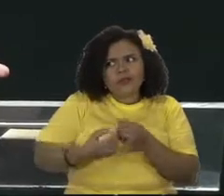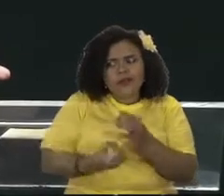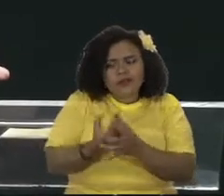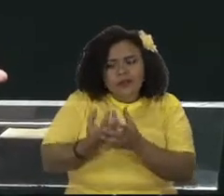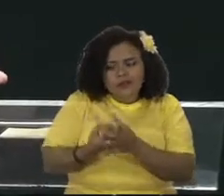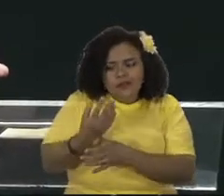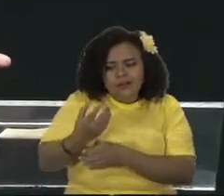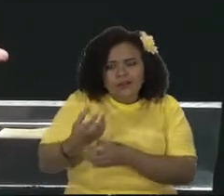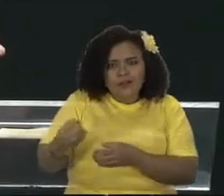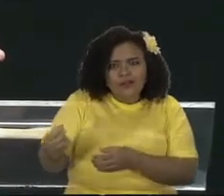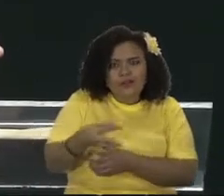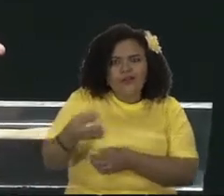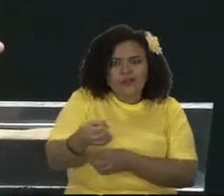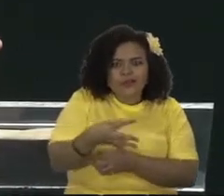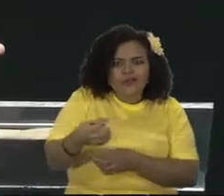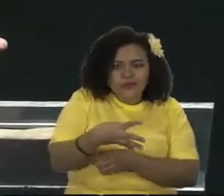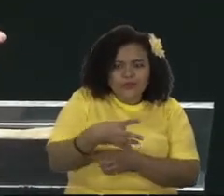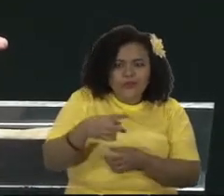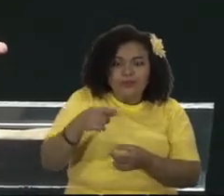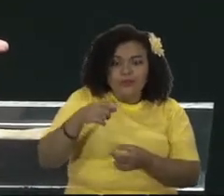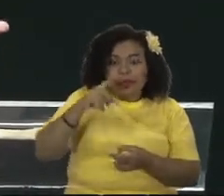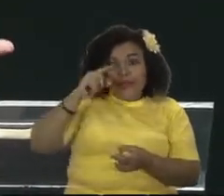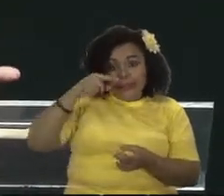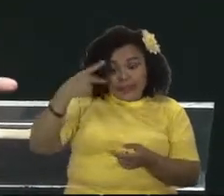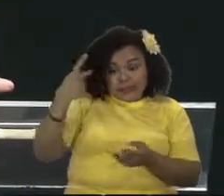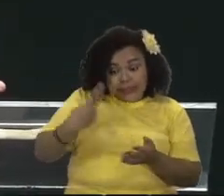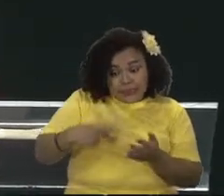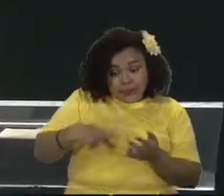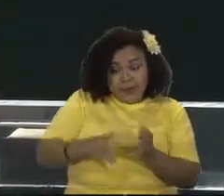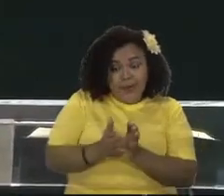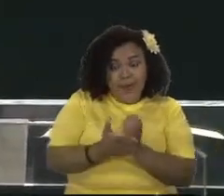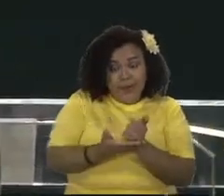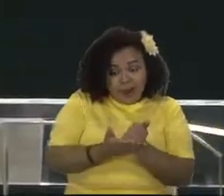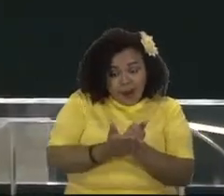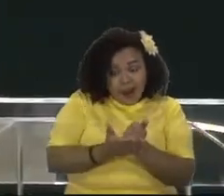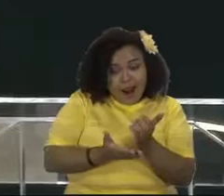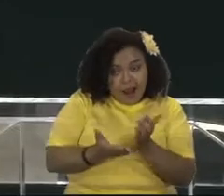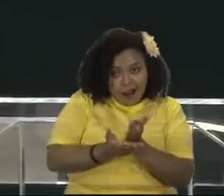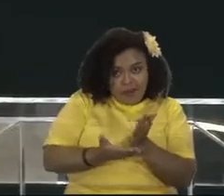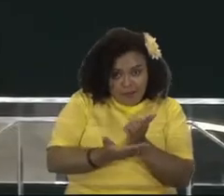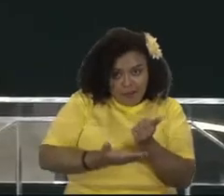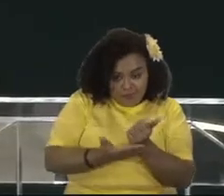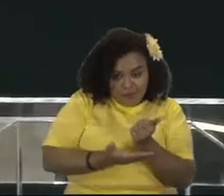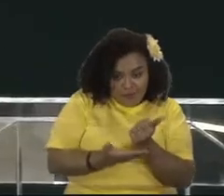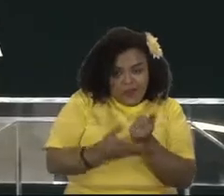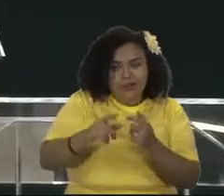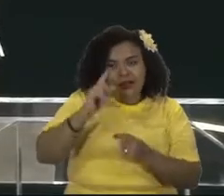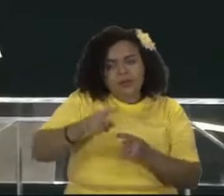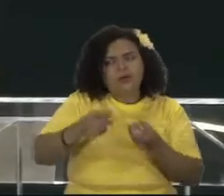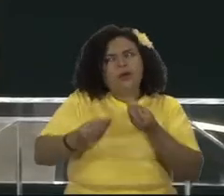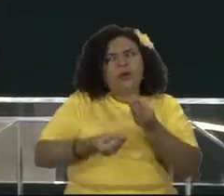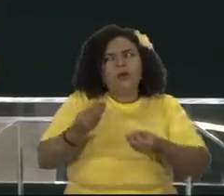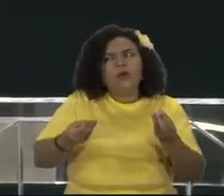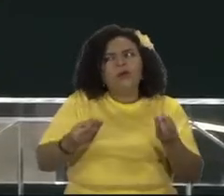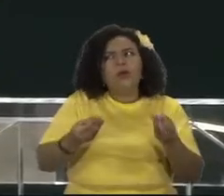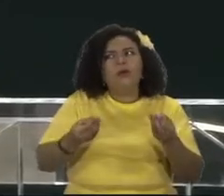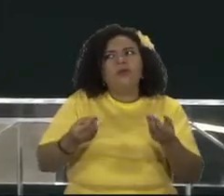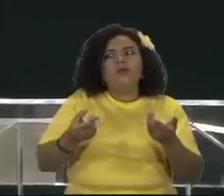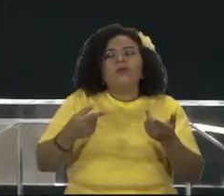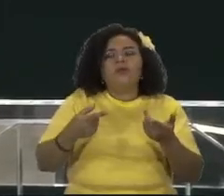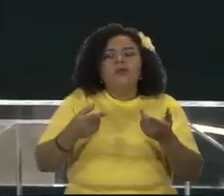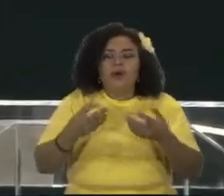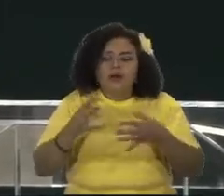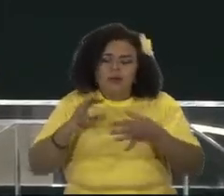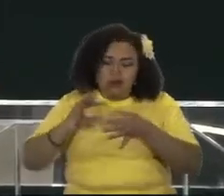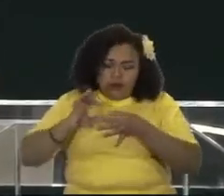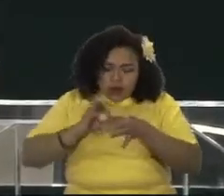the commandments on how it must do to survive and on how they